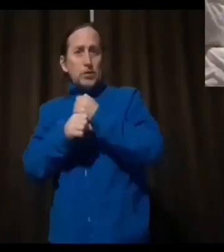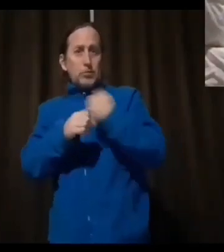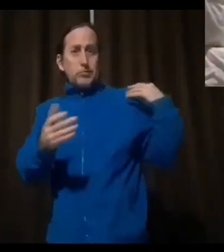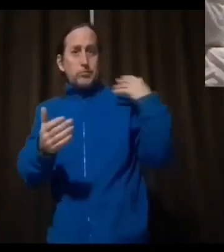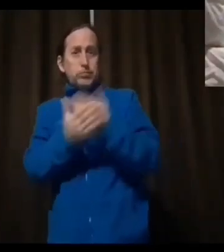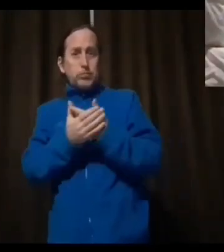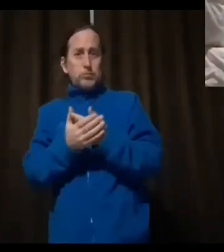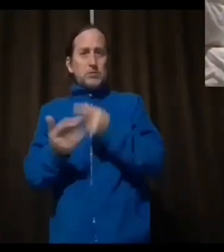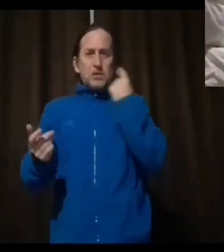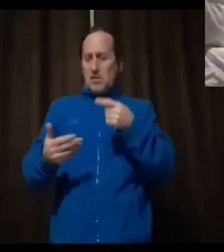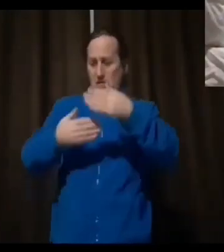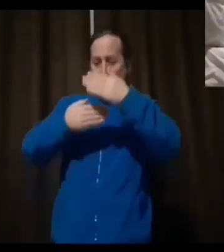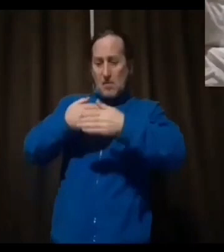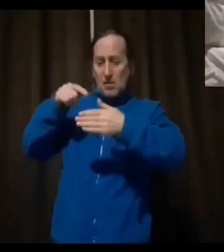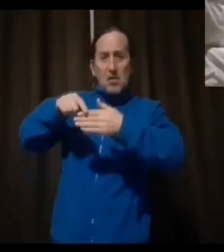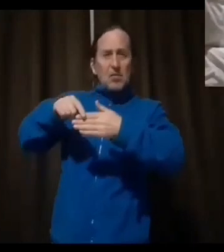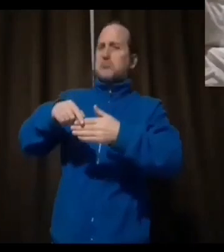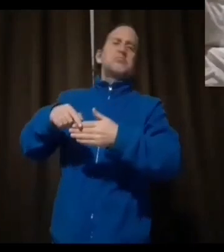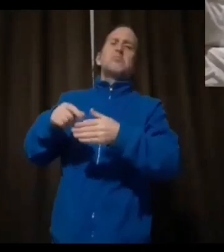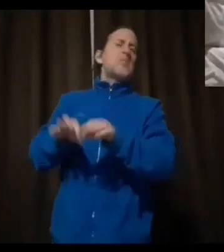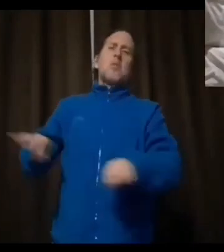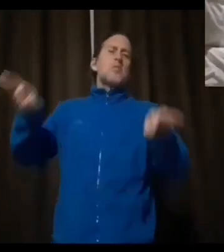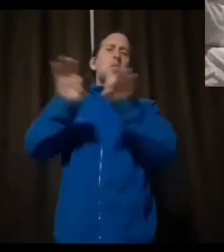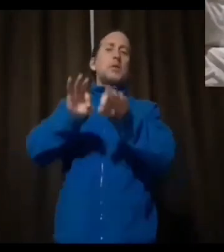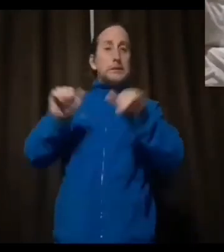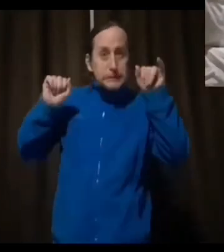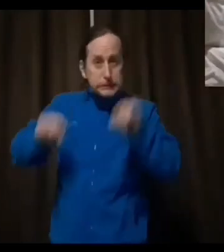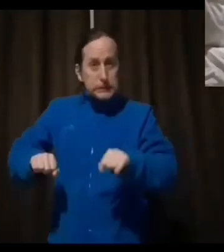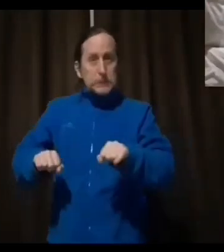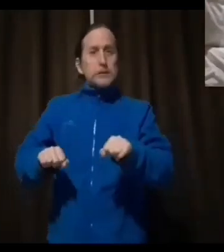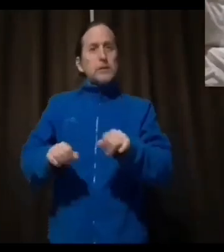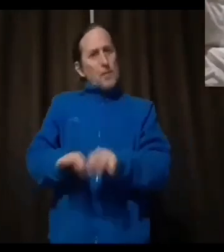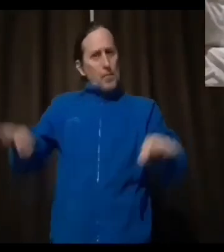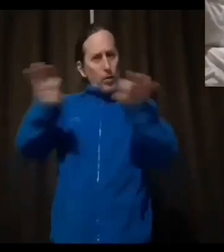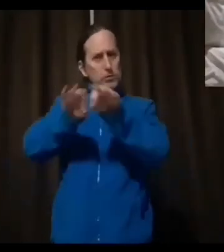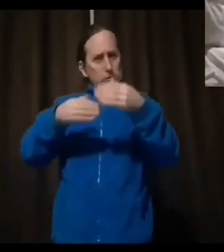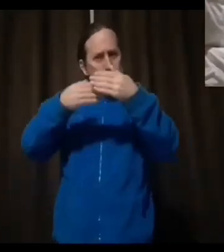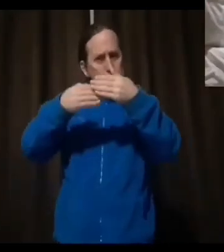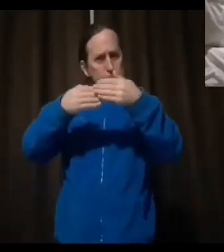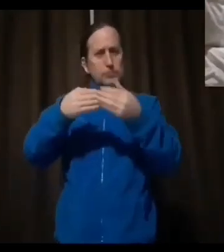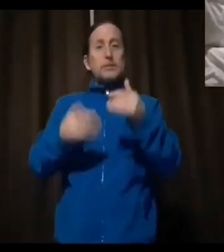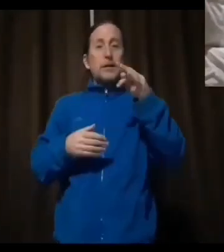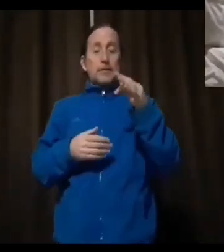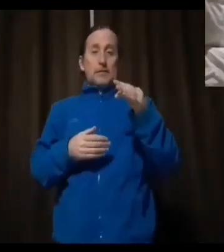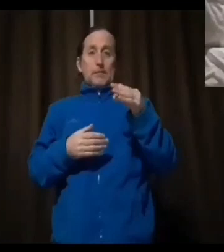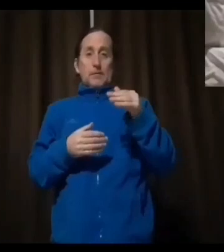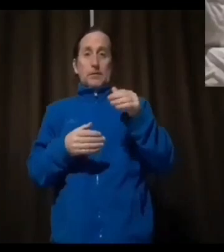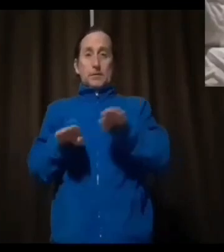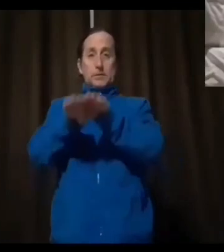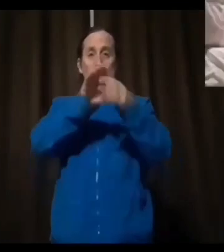If time were one-dimensional and the standard model of particle physics, where a particle is travelling through space, if that was